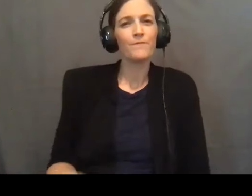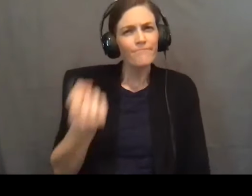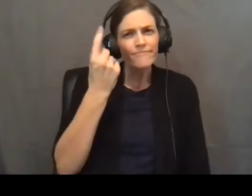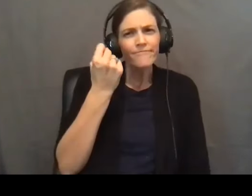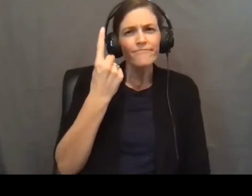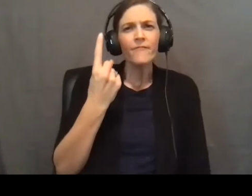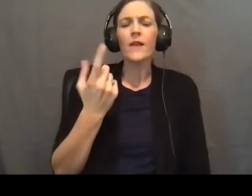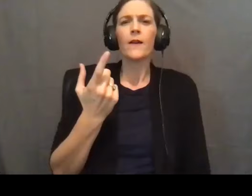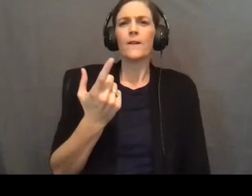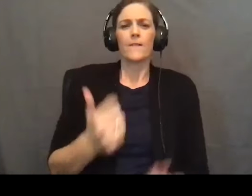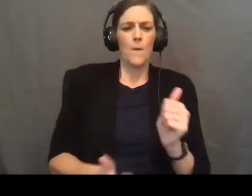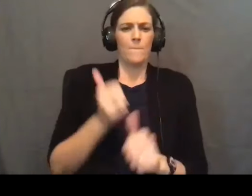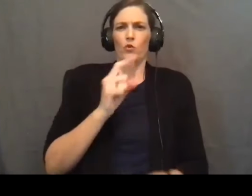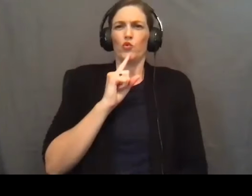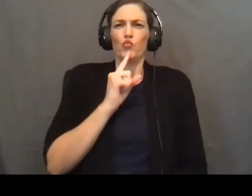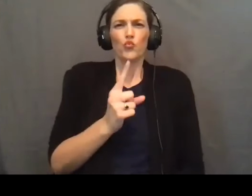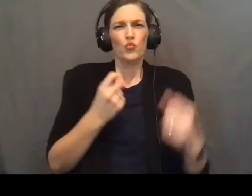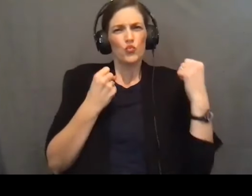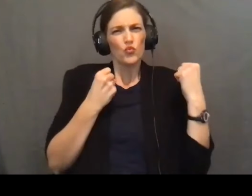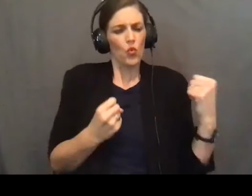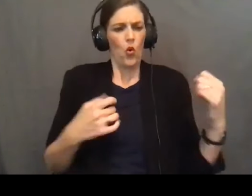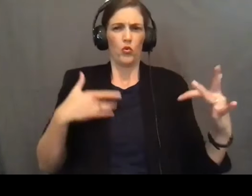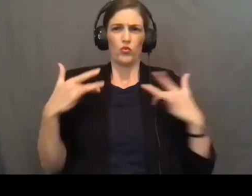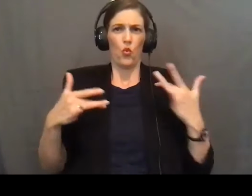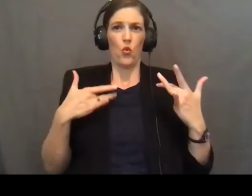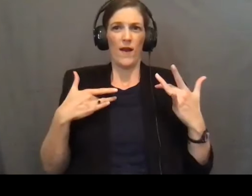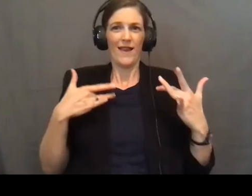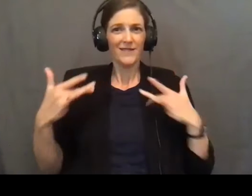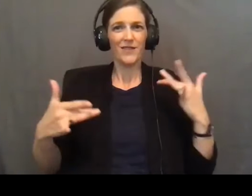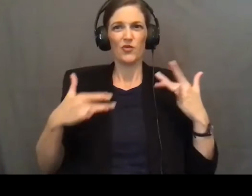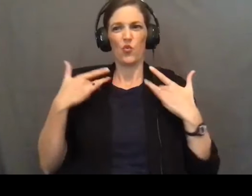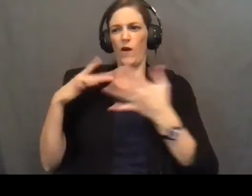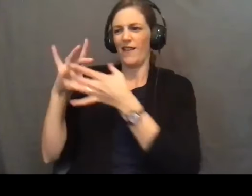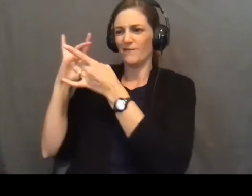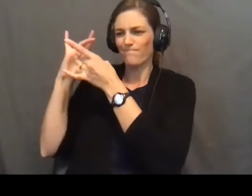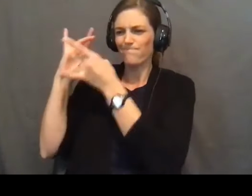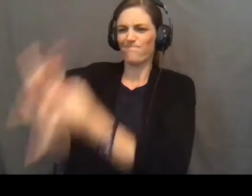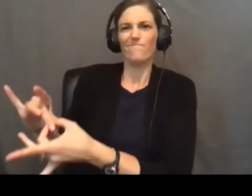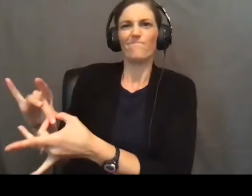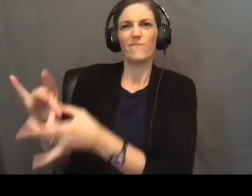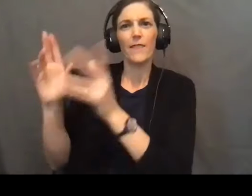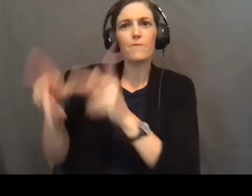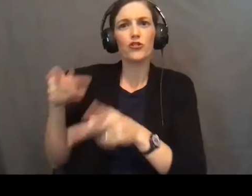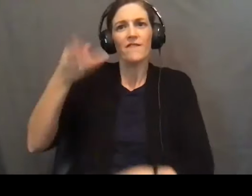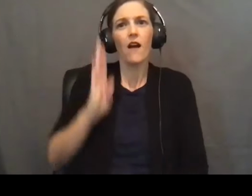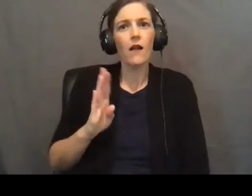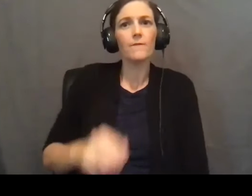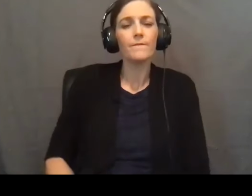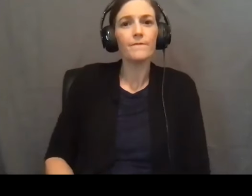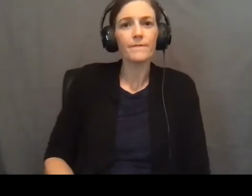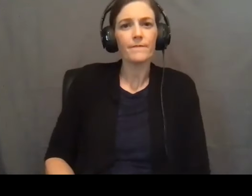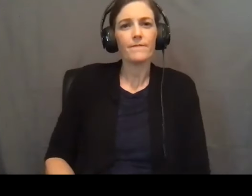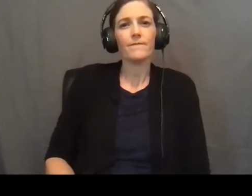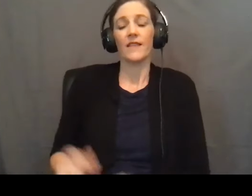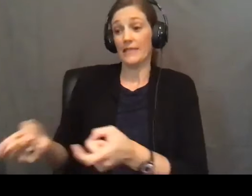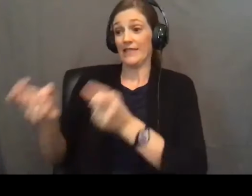the truest and strongest joy is the joy that's been anchored in the person of God. And it's given